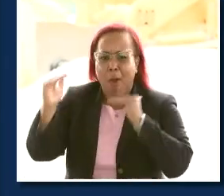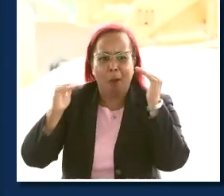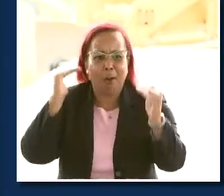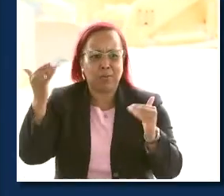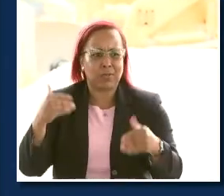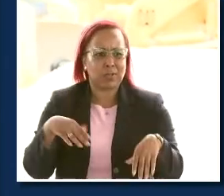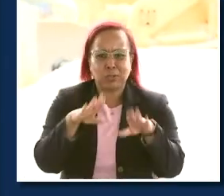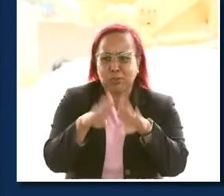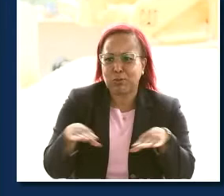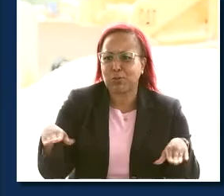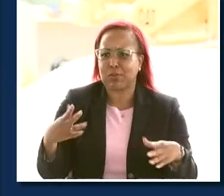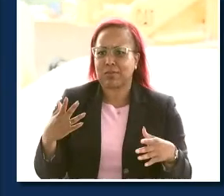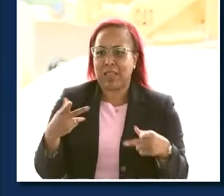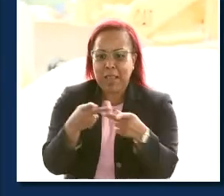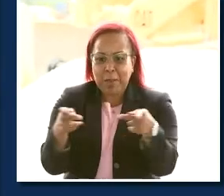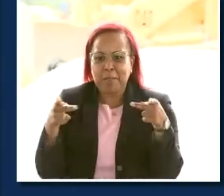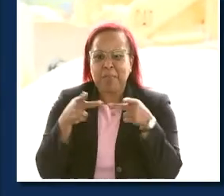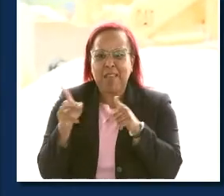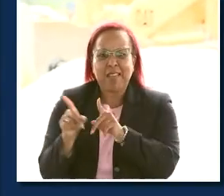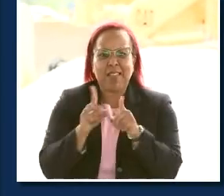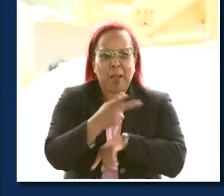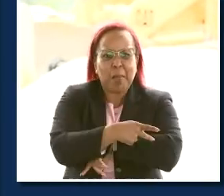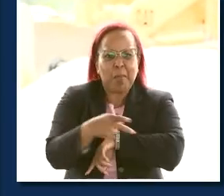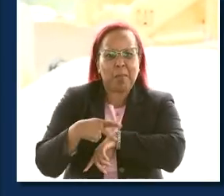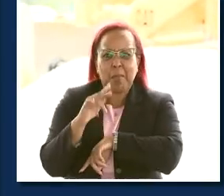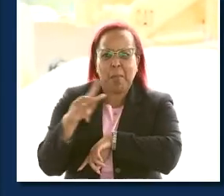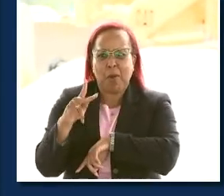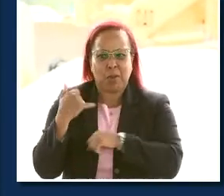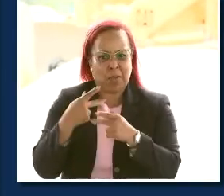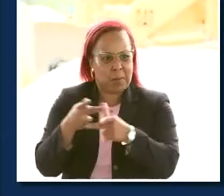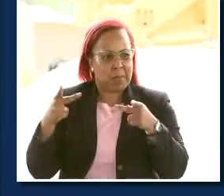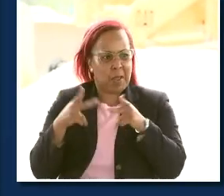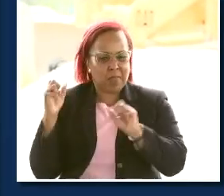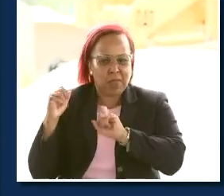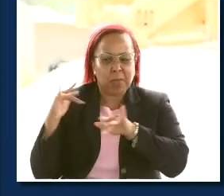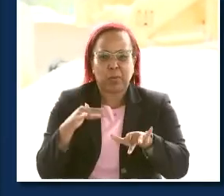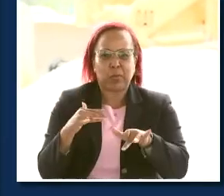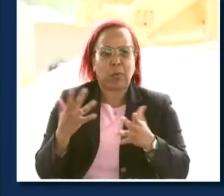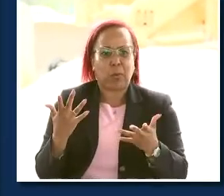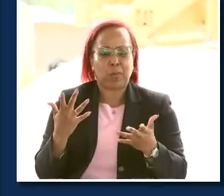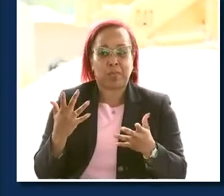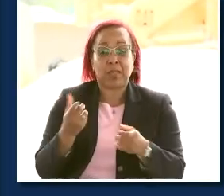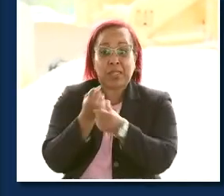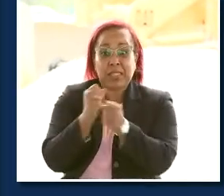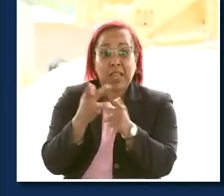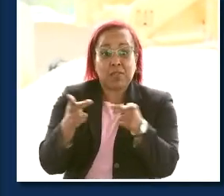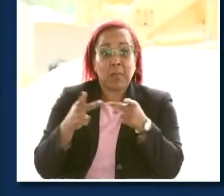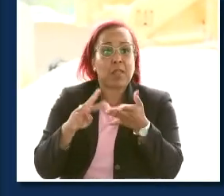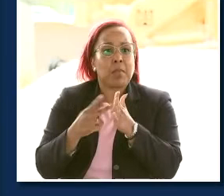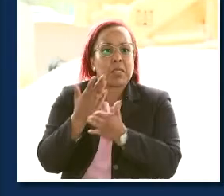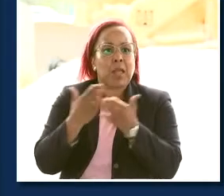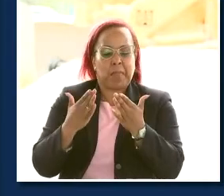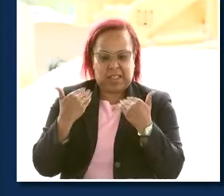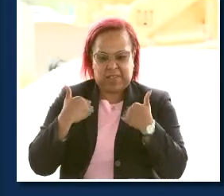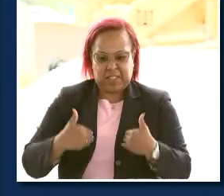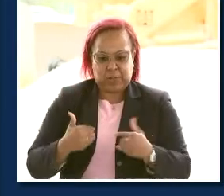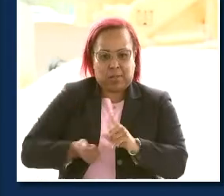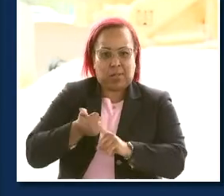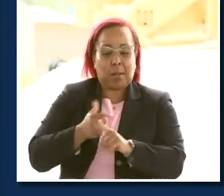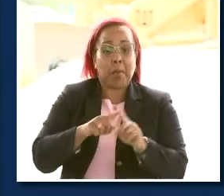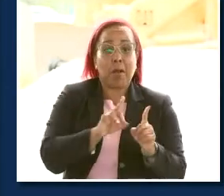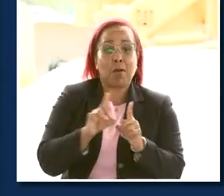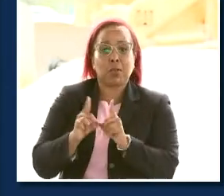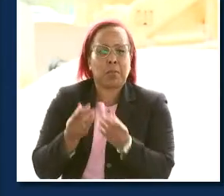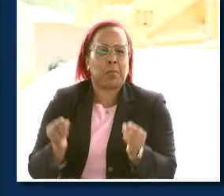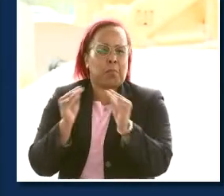and children in a place like a park. You got to have some place for them to go. Safe space means something physical, but it also means something